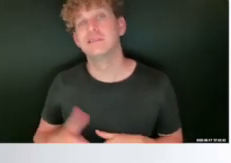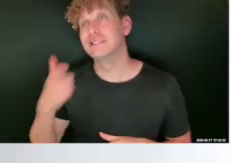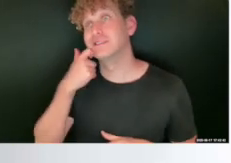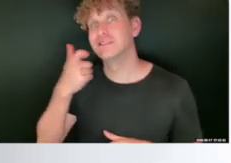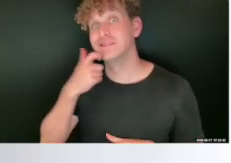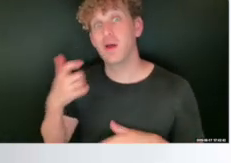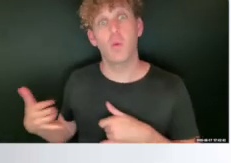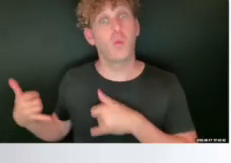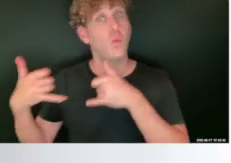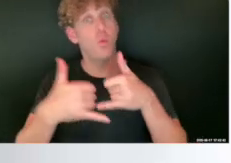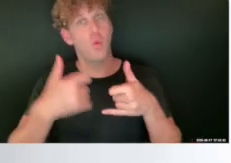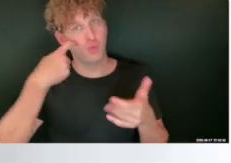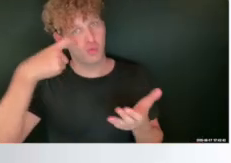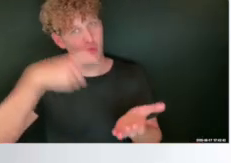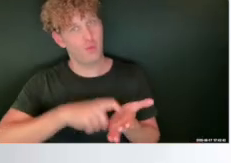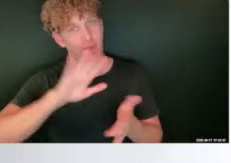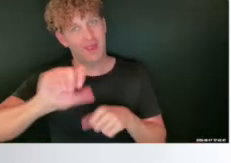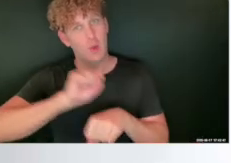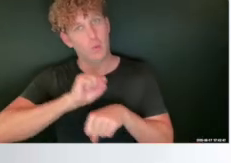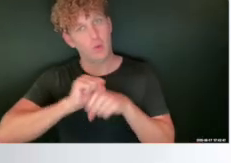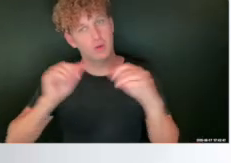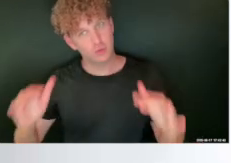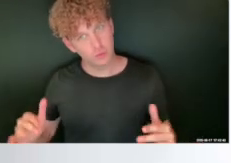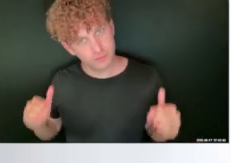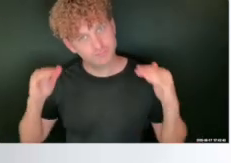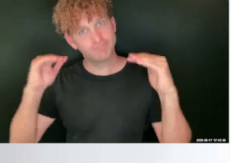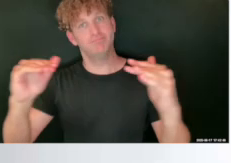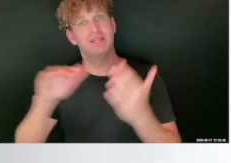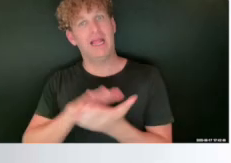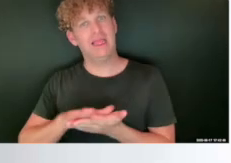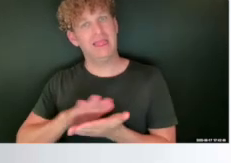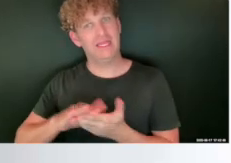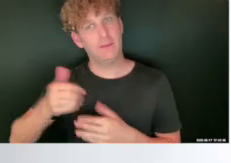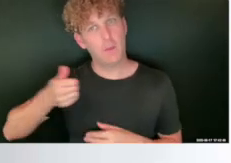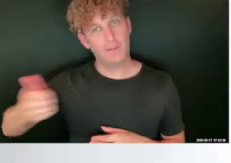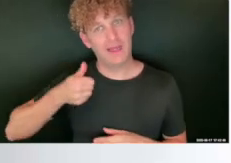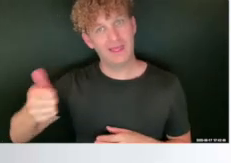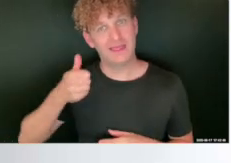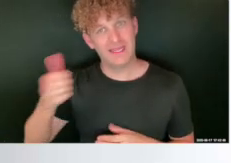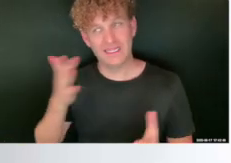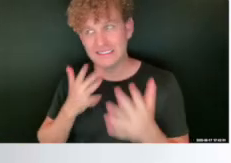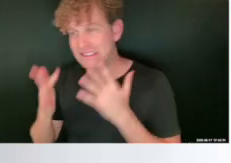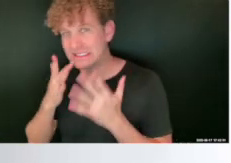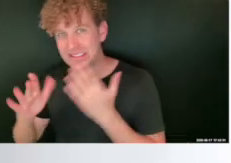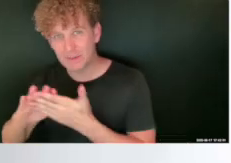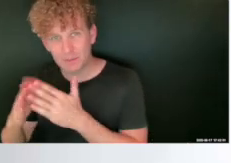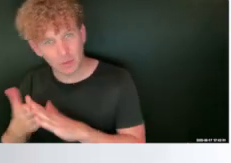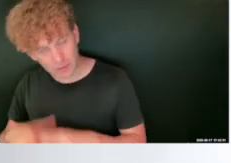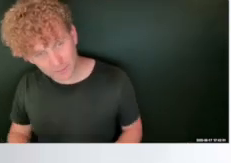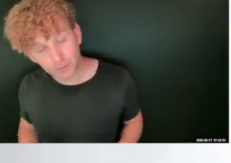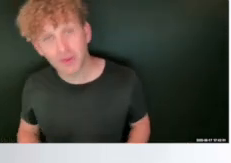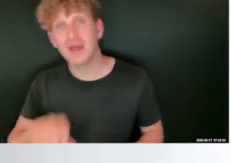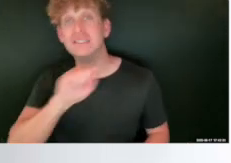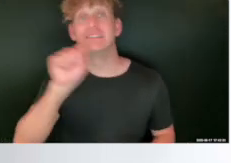transportation decisions in the past. As a dedicated category, $14.9 million has